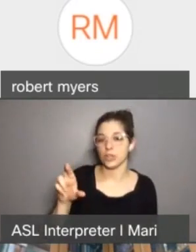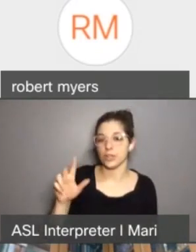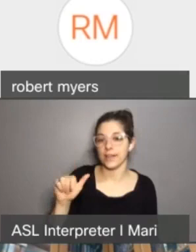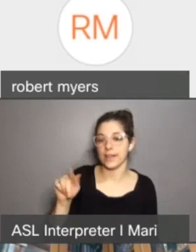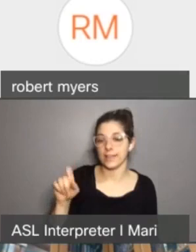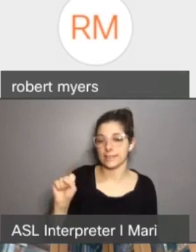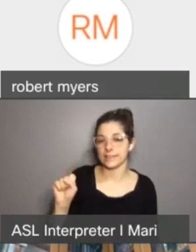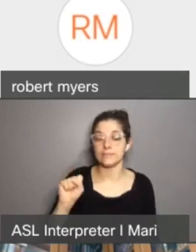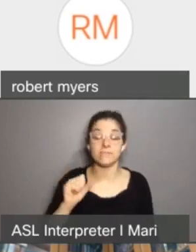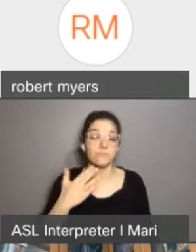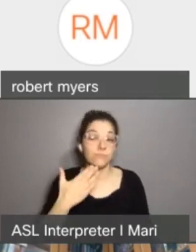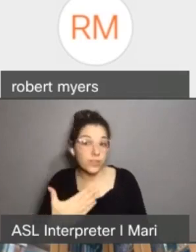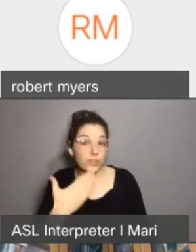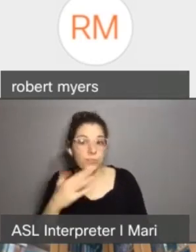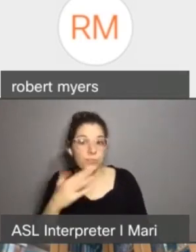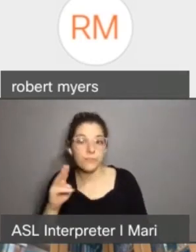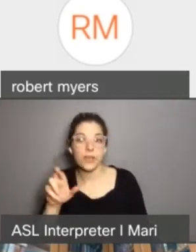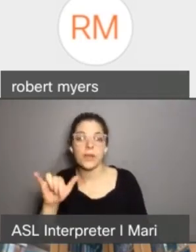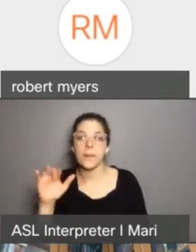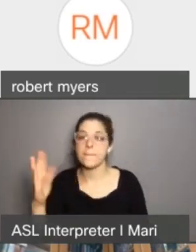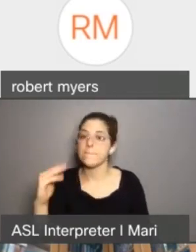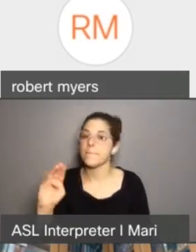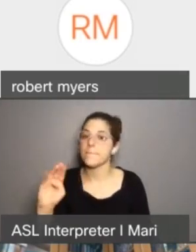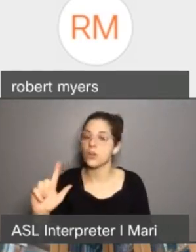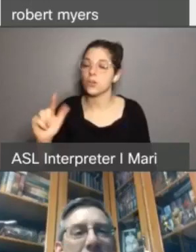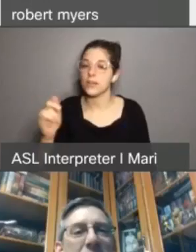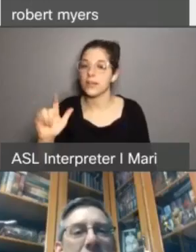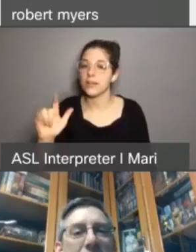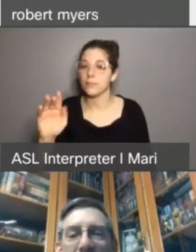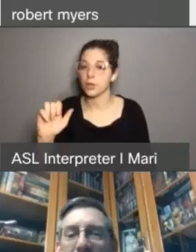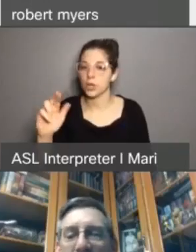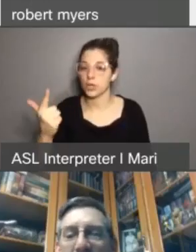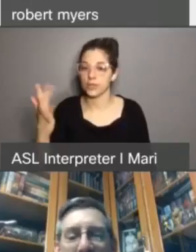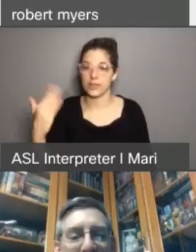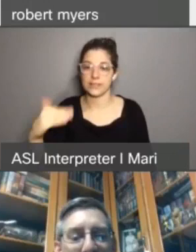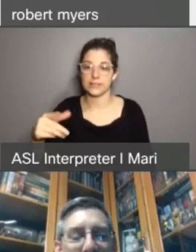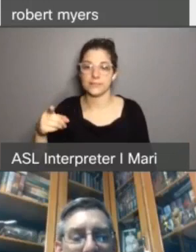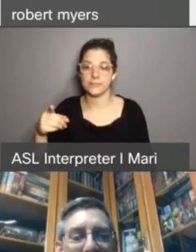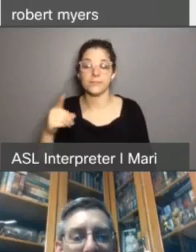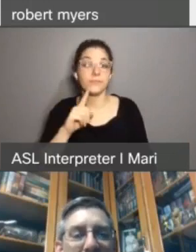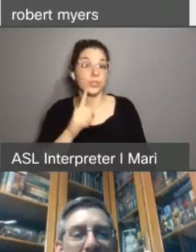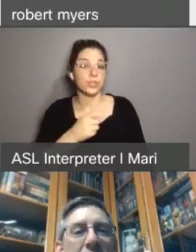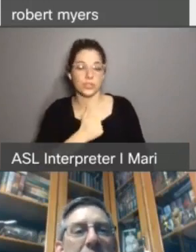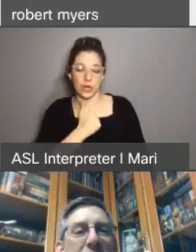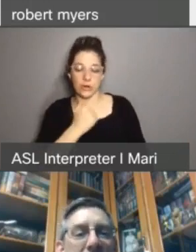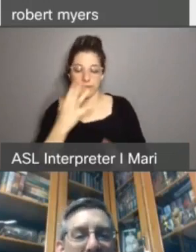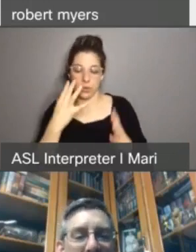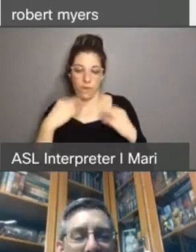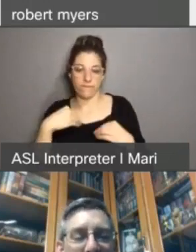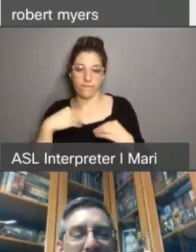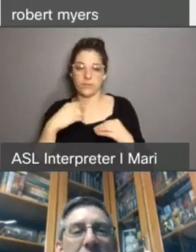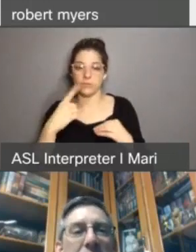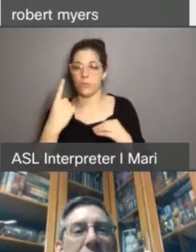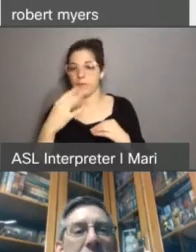Great. Thank you, Mary. Michael Gilberg, you are next on the list. Sure. Sorry to have my video off, but it's one of